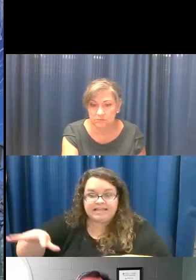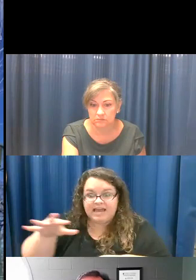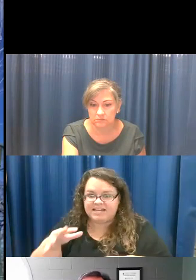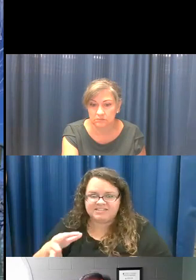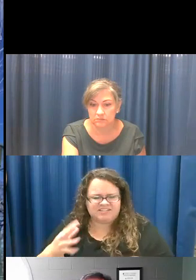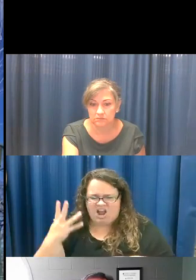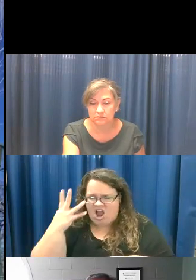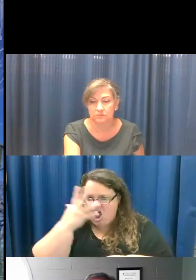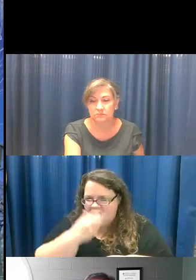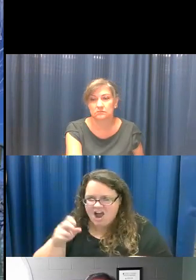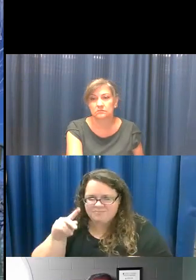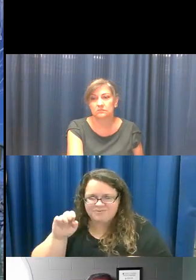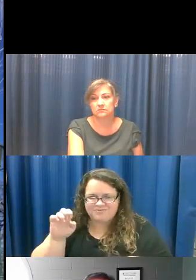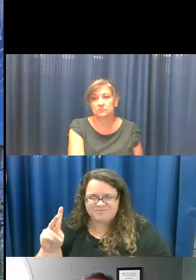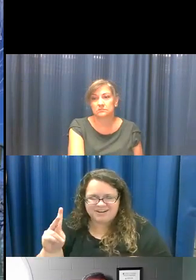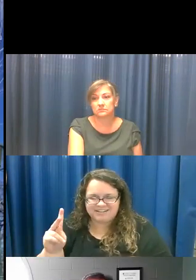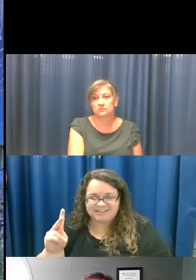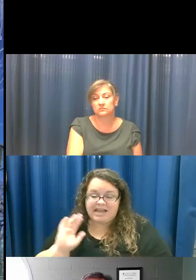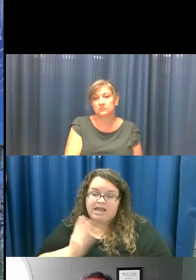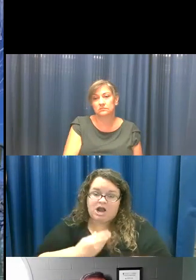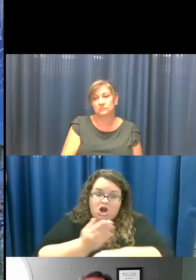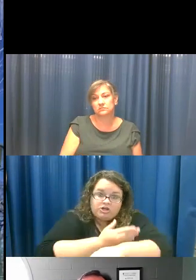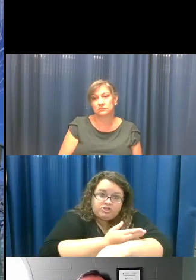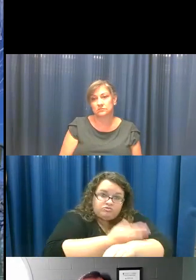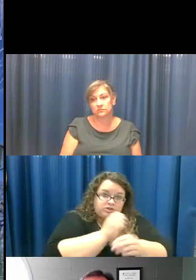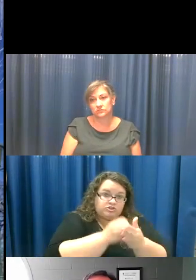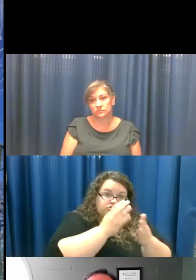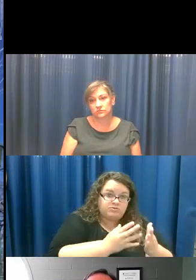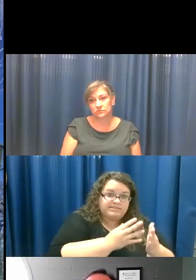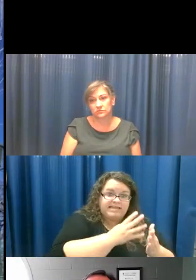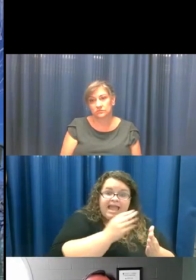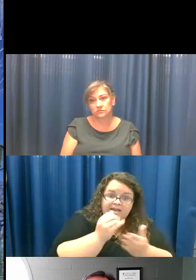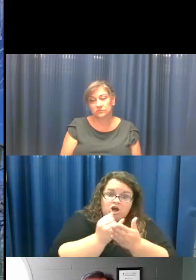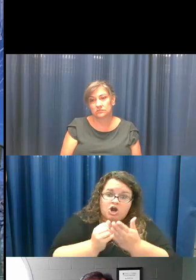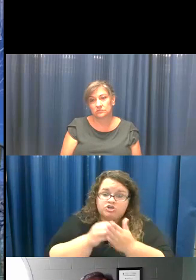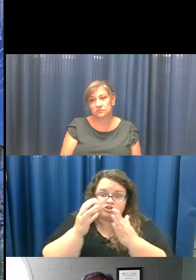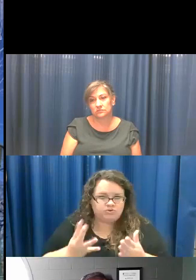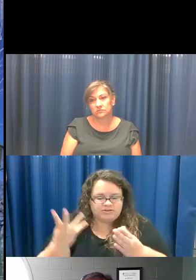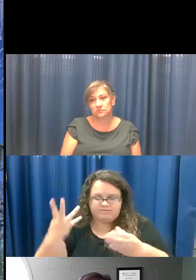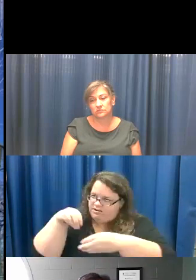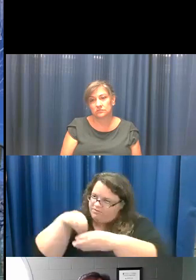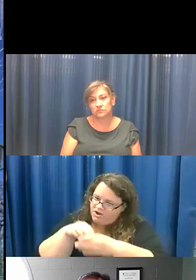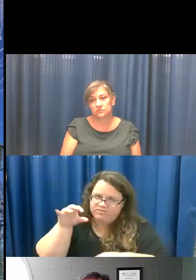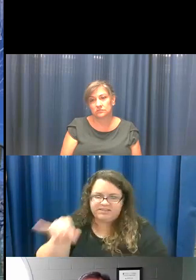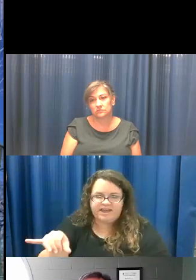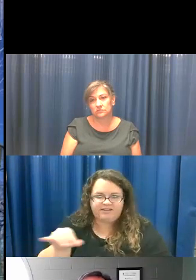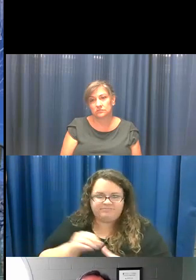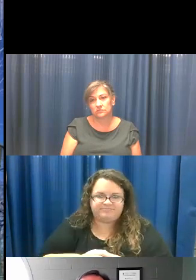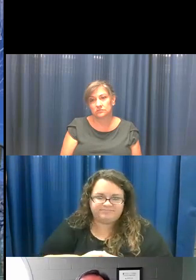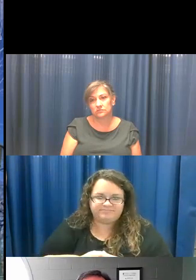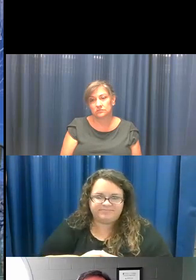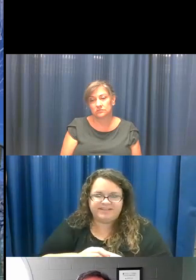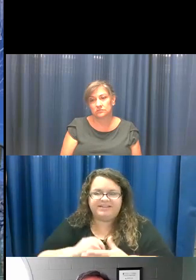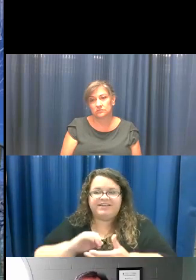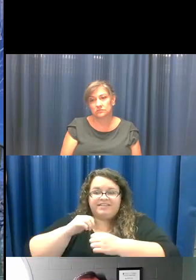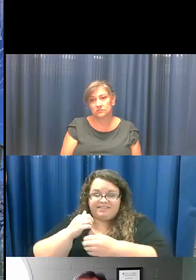it. And our construction students, as well as art students, have been integrally involved in this and have helped to make this